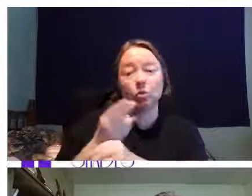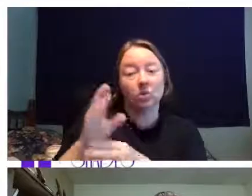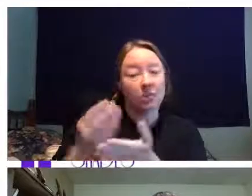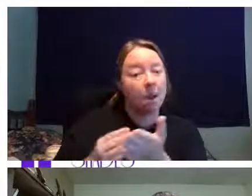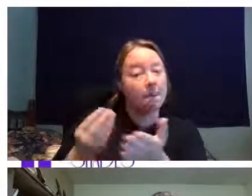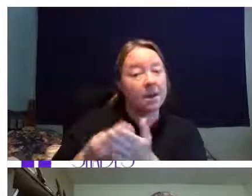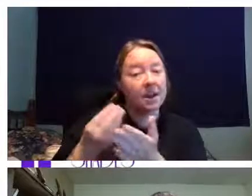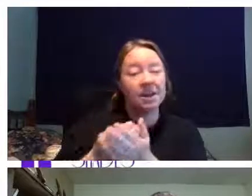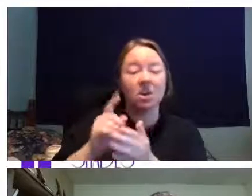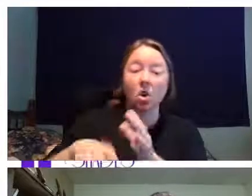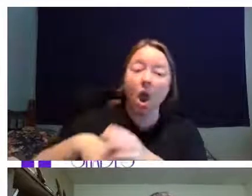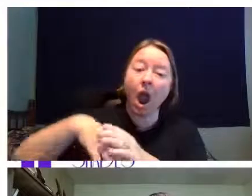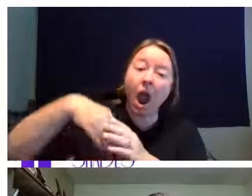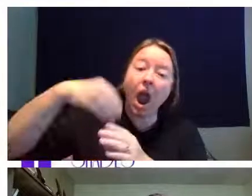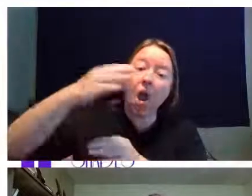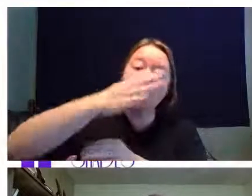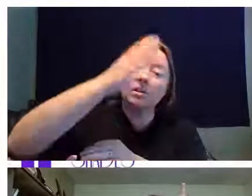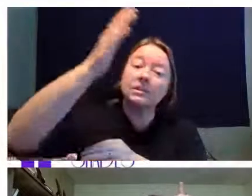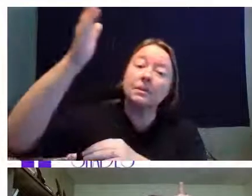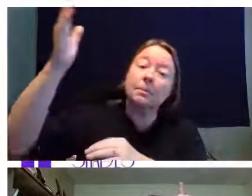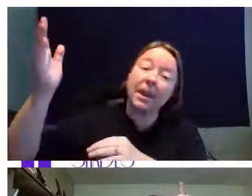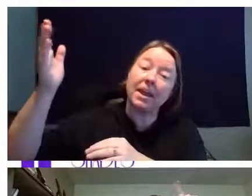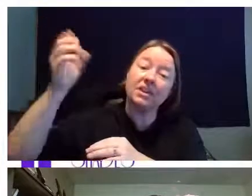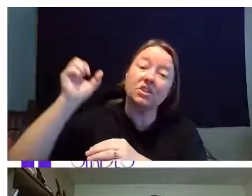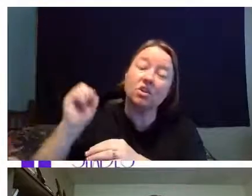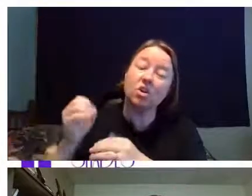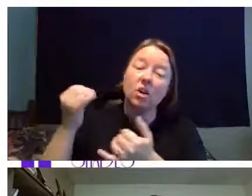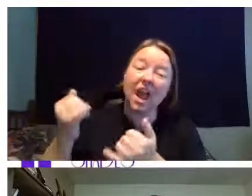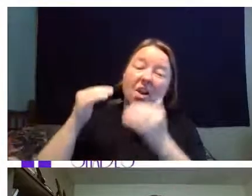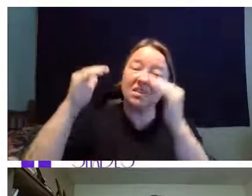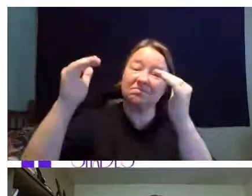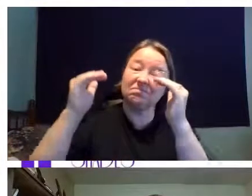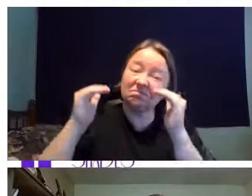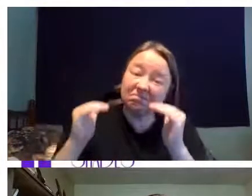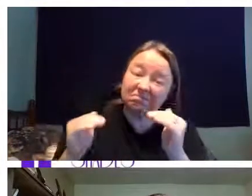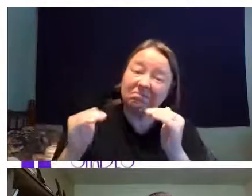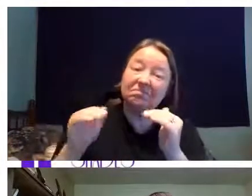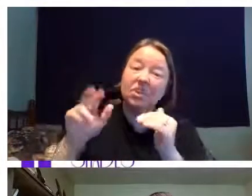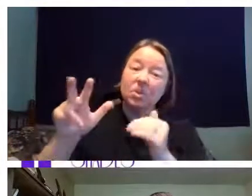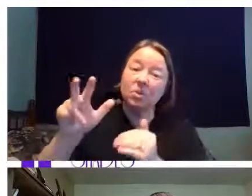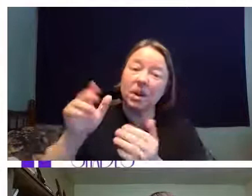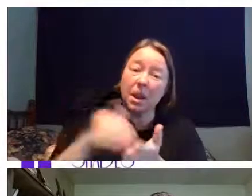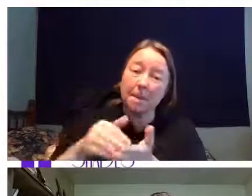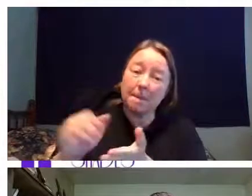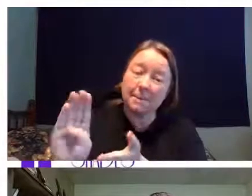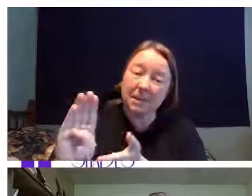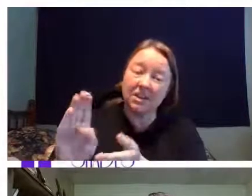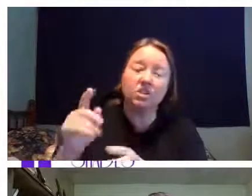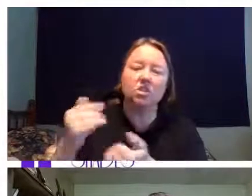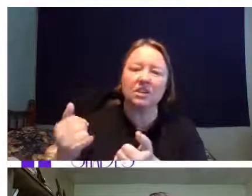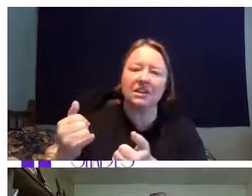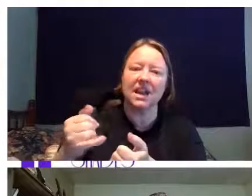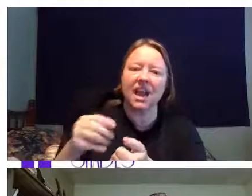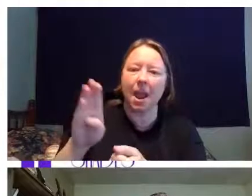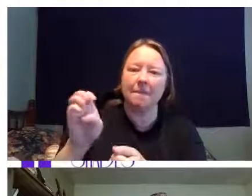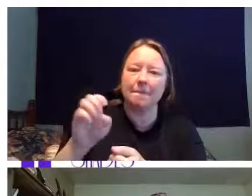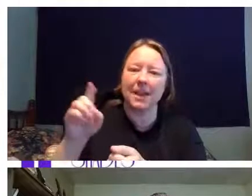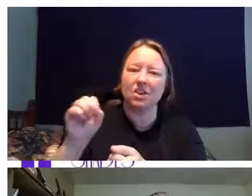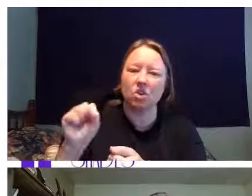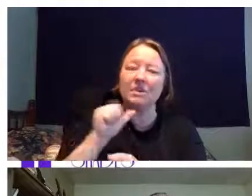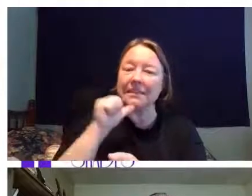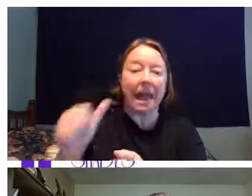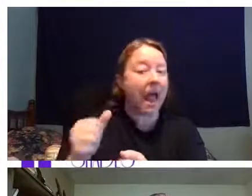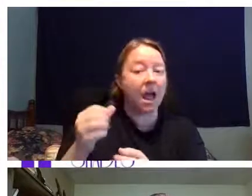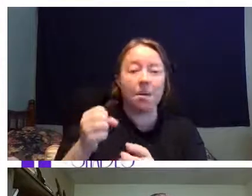the outer edge of space, so that knocked him down about 3 billion. So as of today, he is not the richest